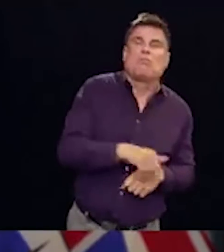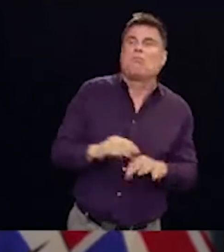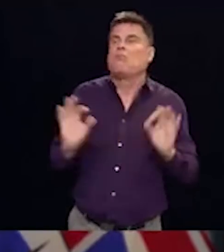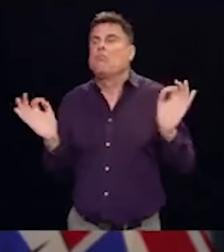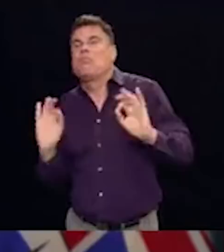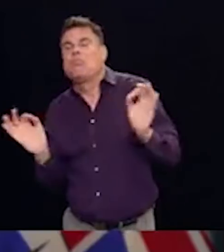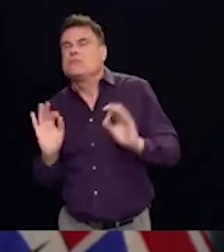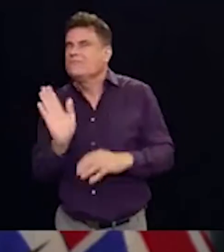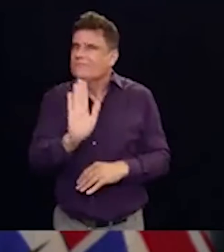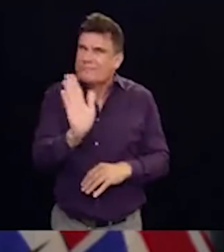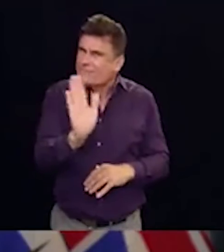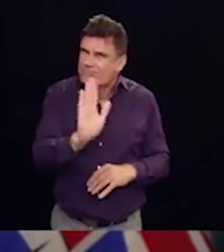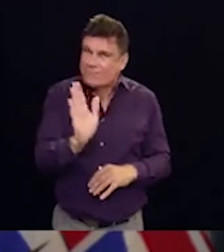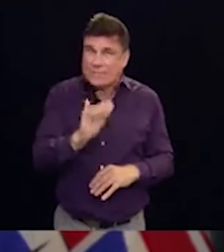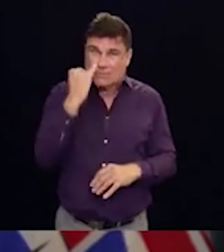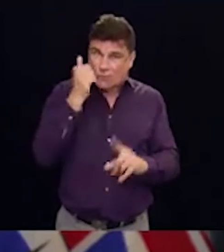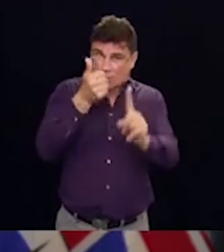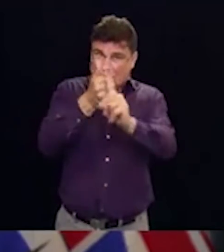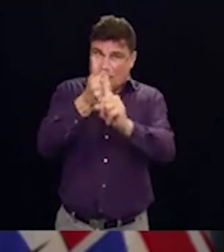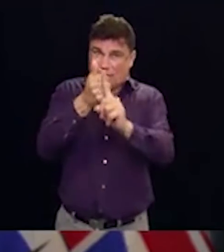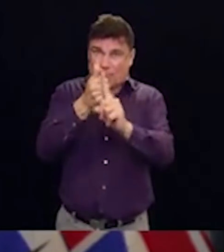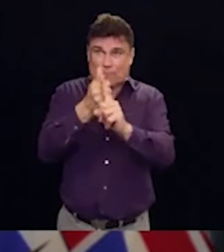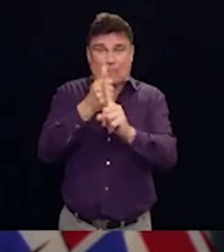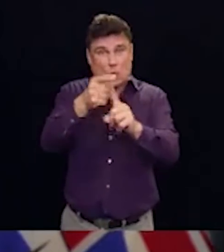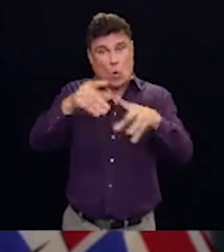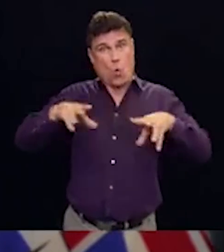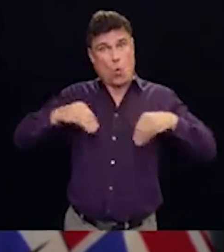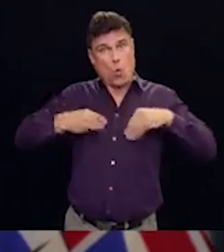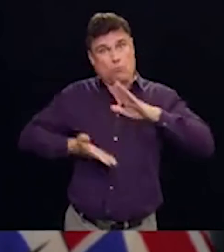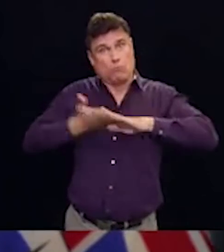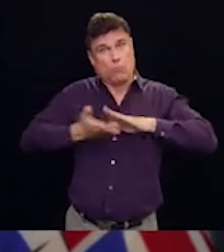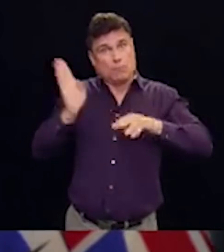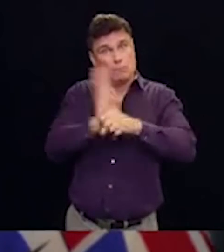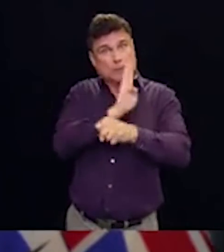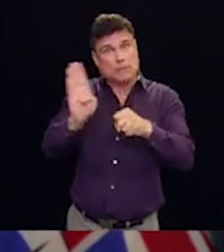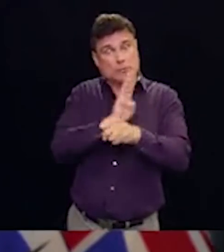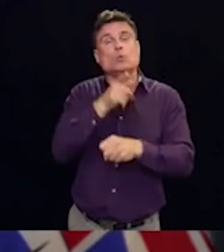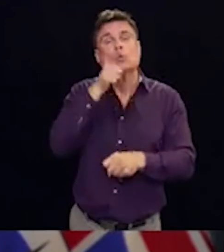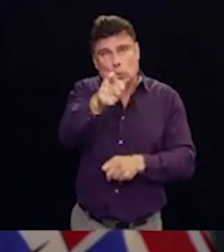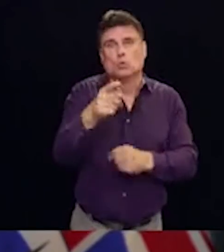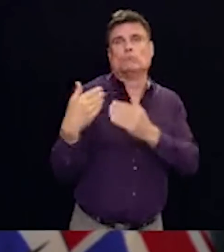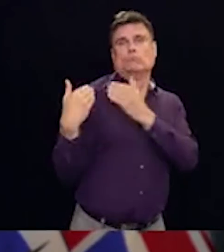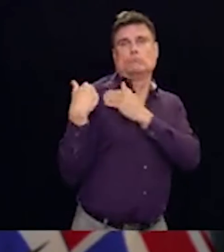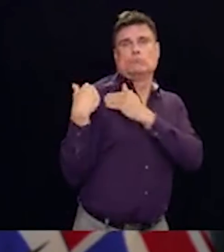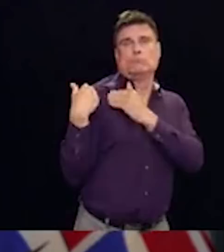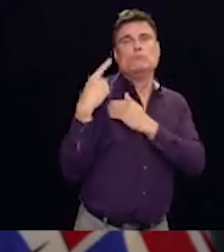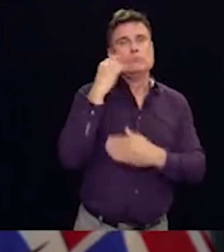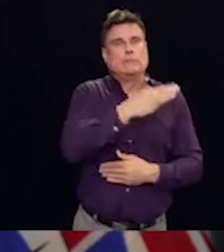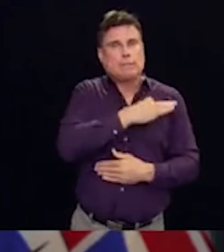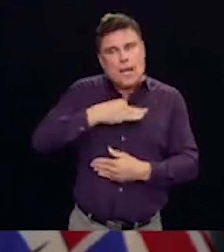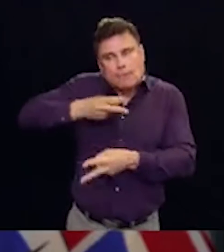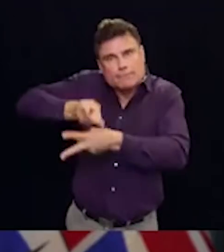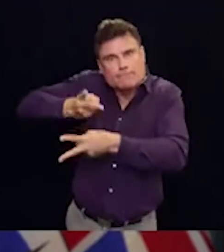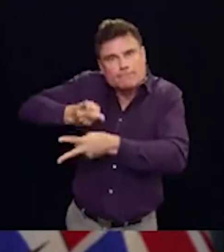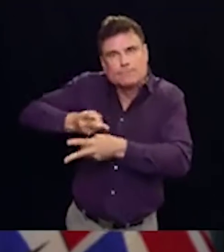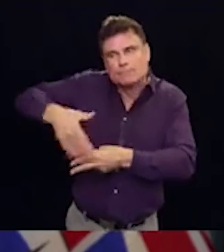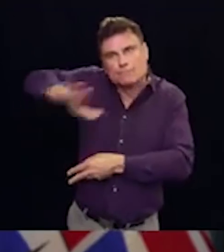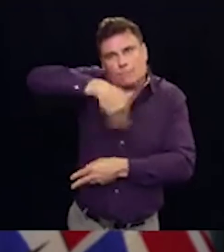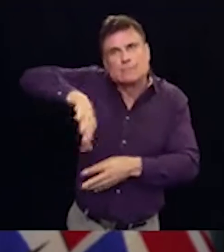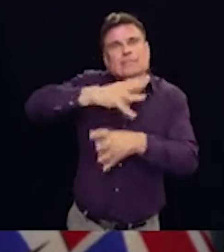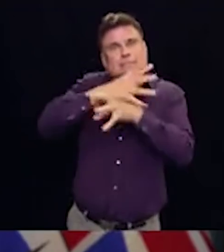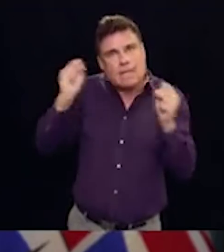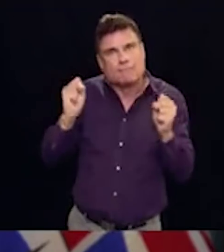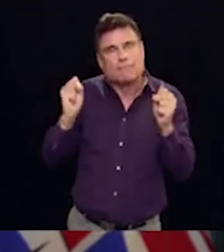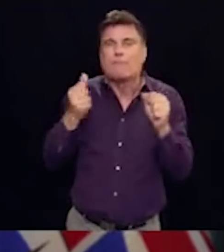liable if appropriate precautions are not taken to protect people when they're in your work. Visitors from other parts of Canada or